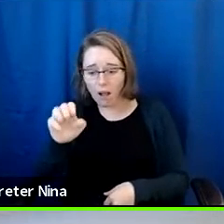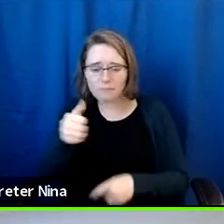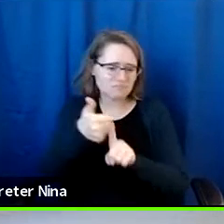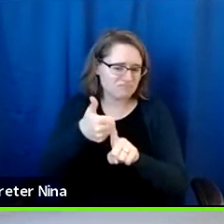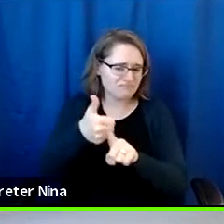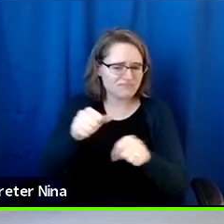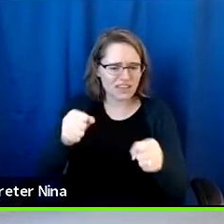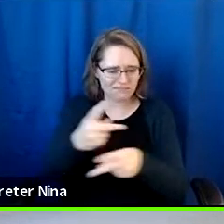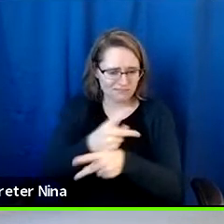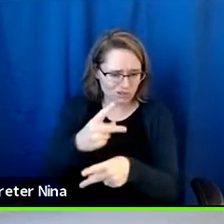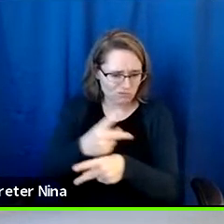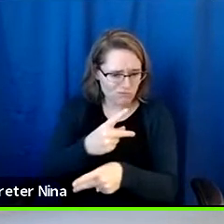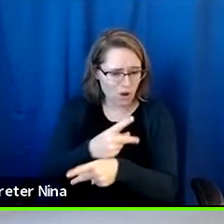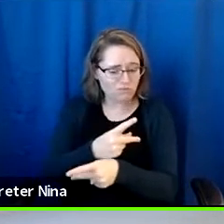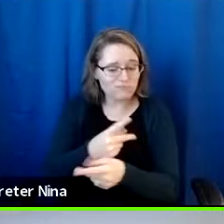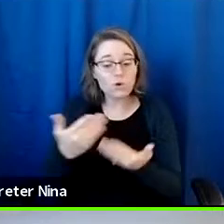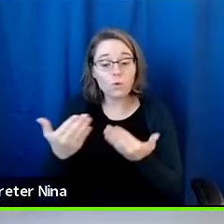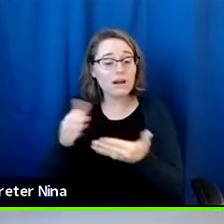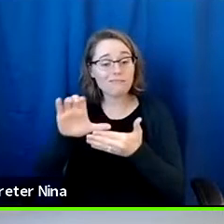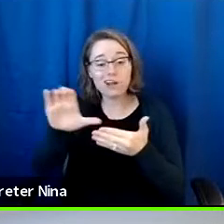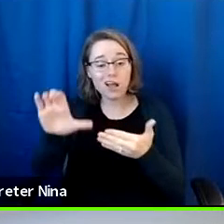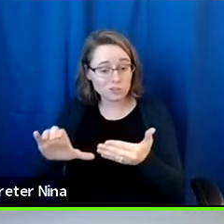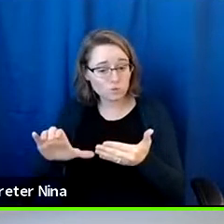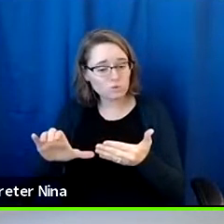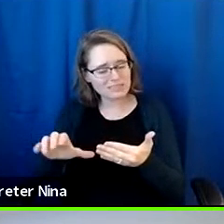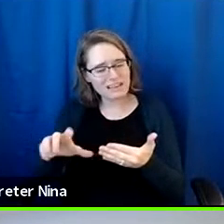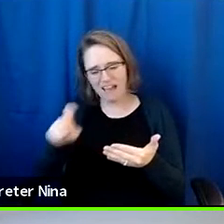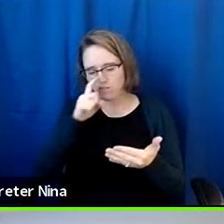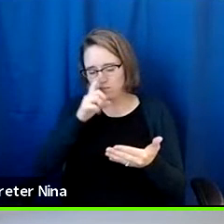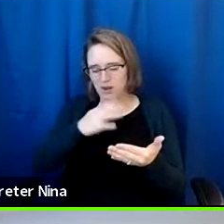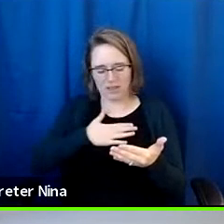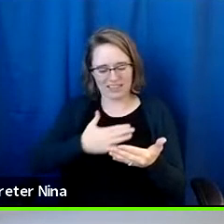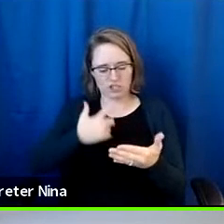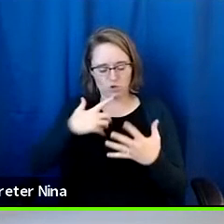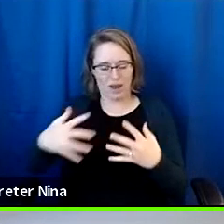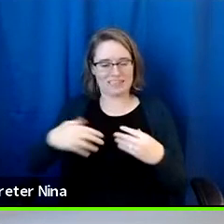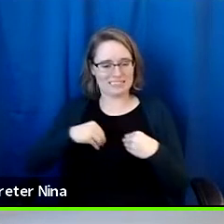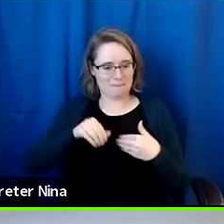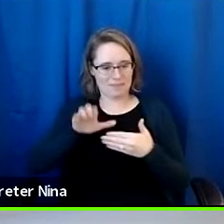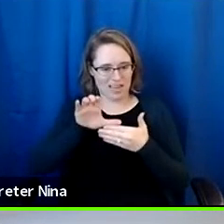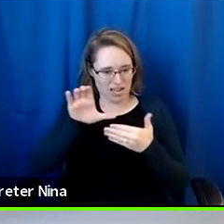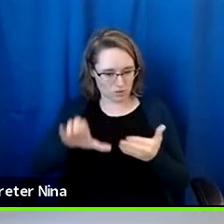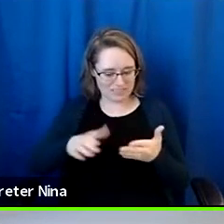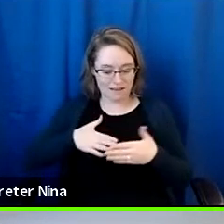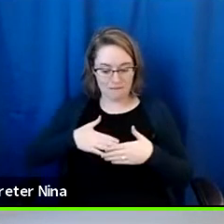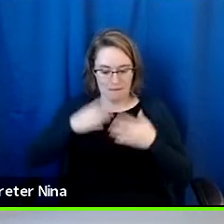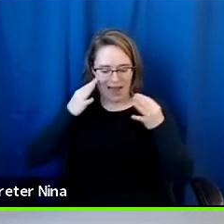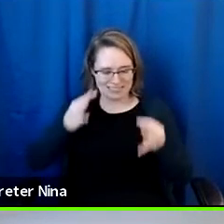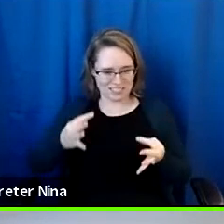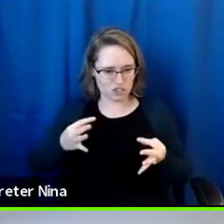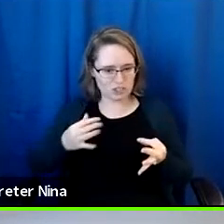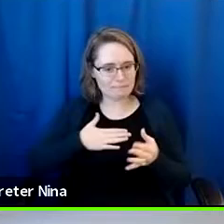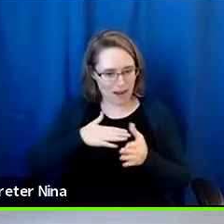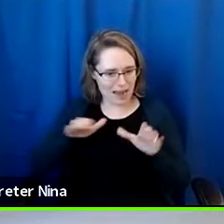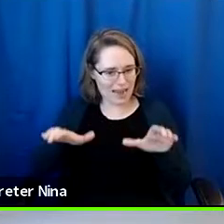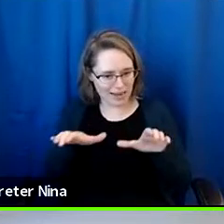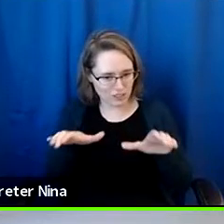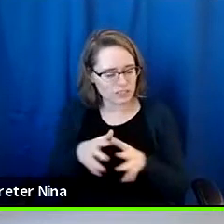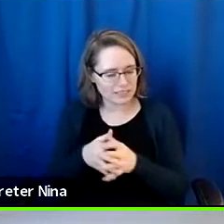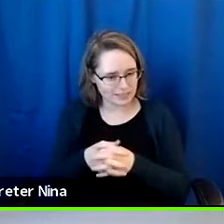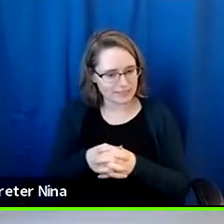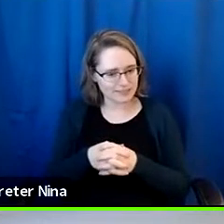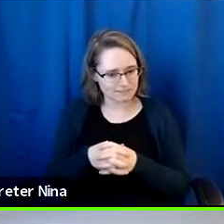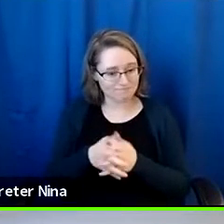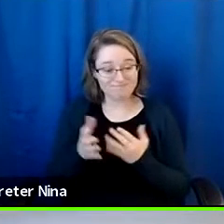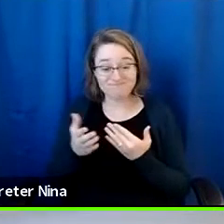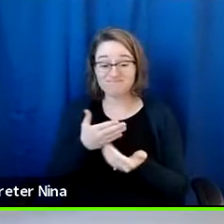you do, you've got consequences. You have to be willing to accept the consequences of your decisions and actions. And so even if